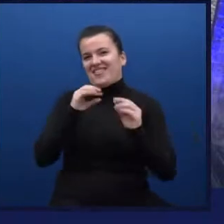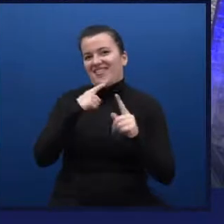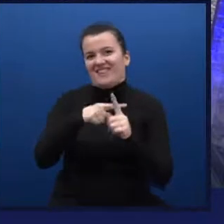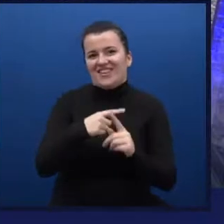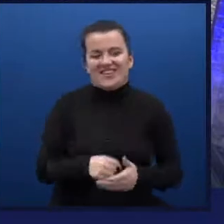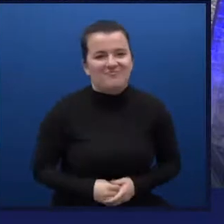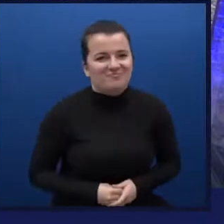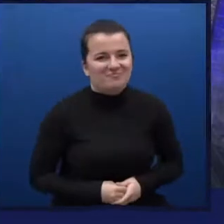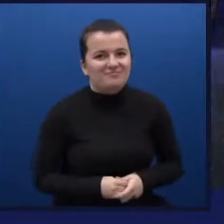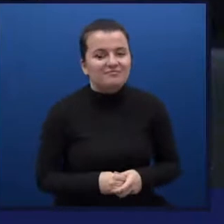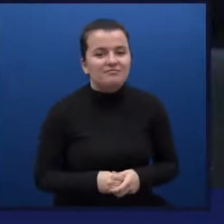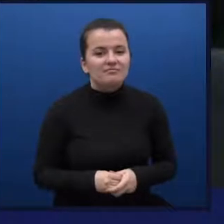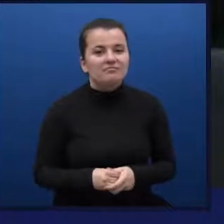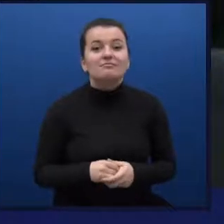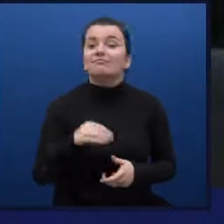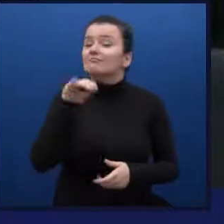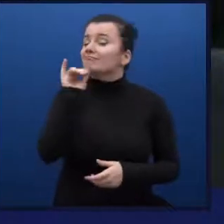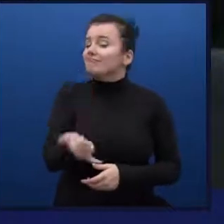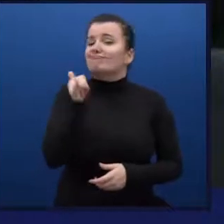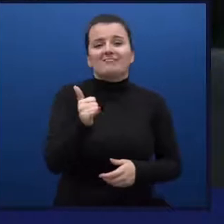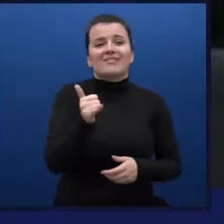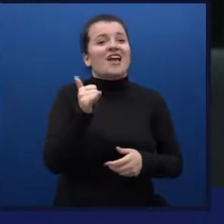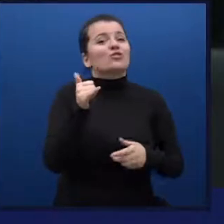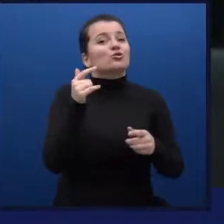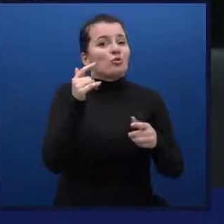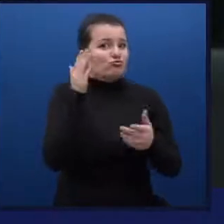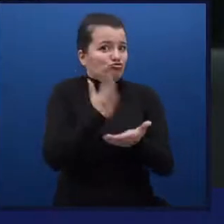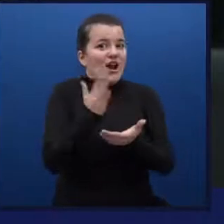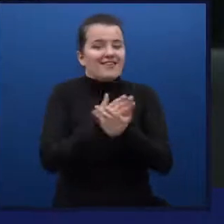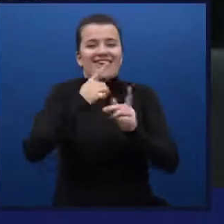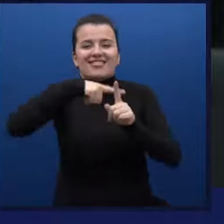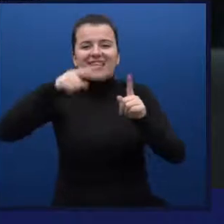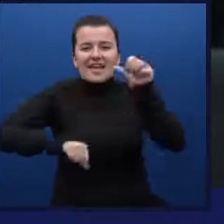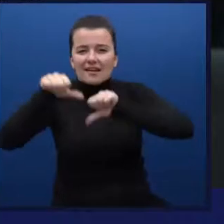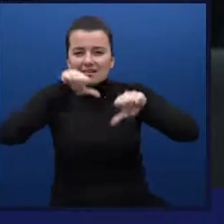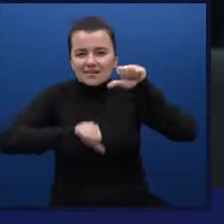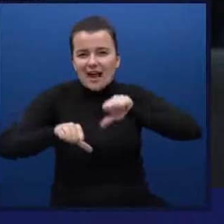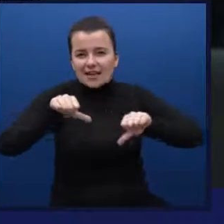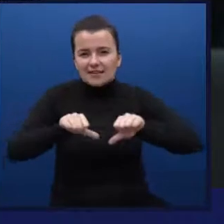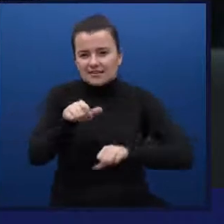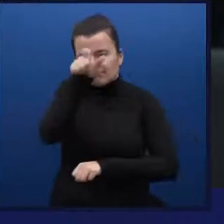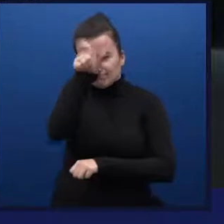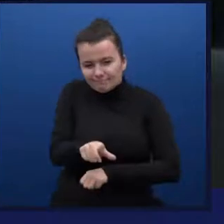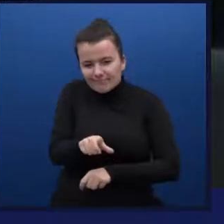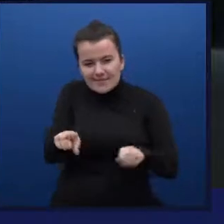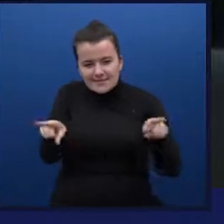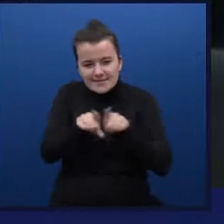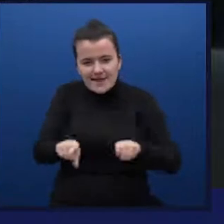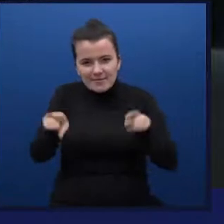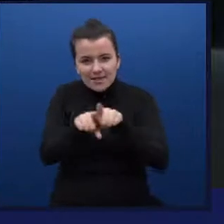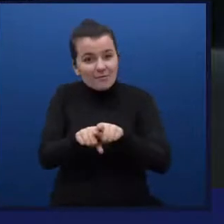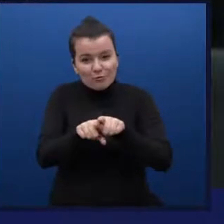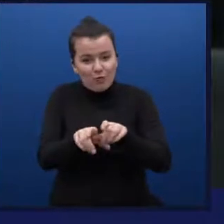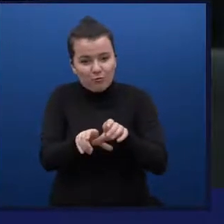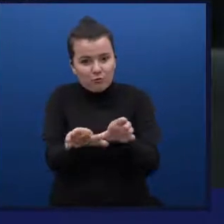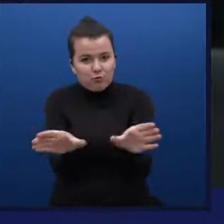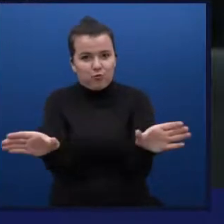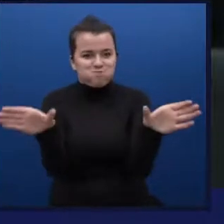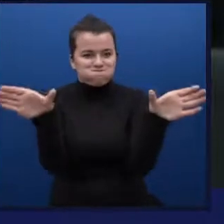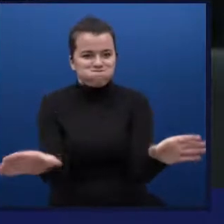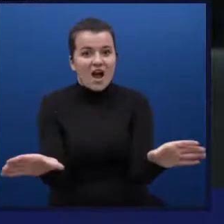one shape of data scientist or one type of team that's going to get you across the finish line.